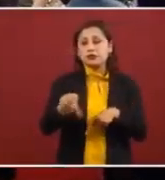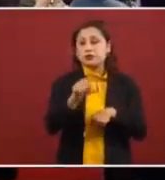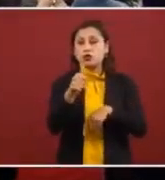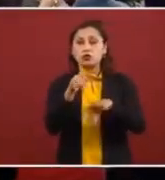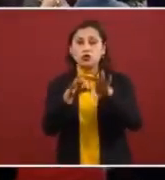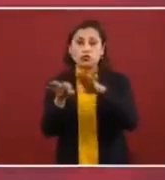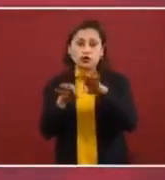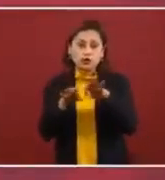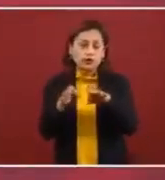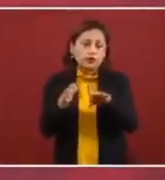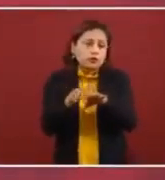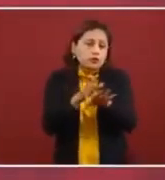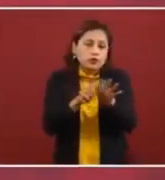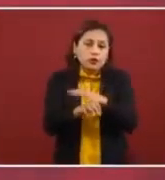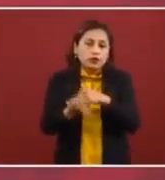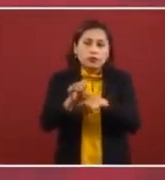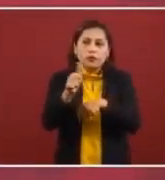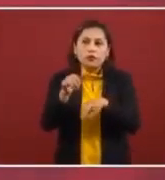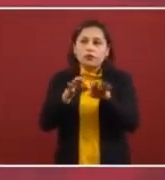that are not working in